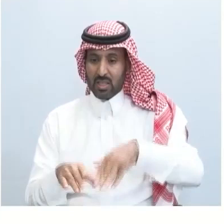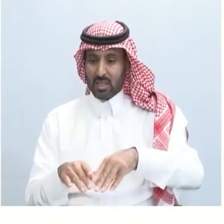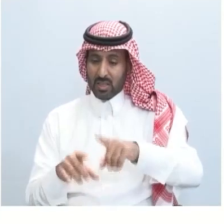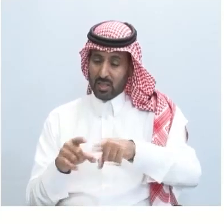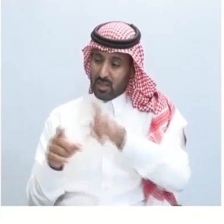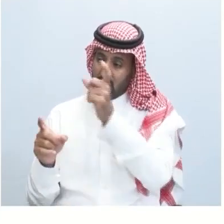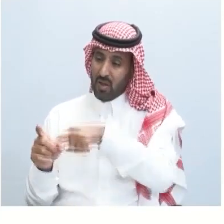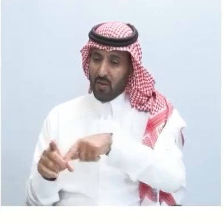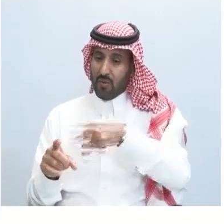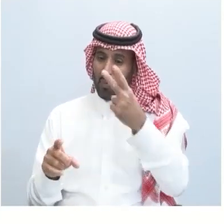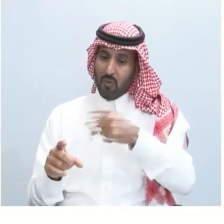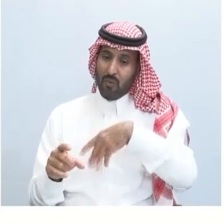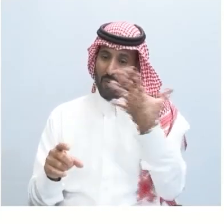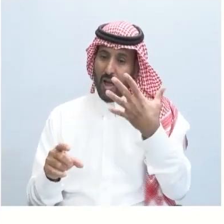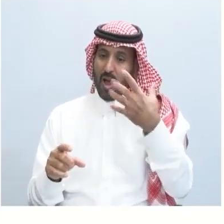box for